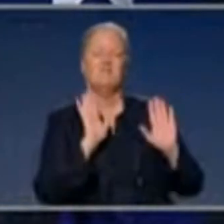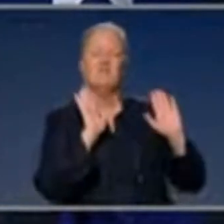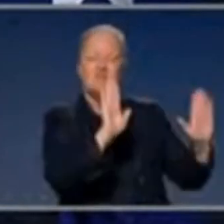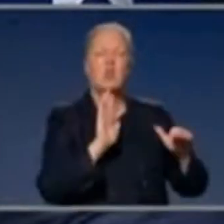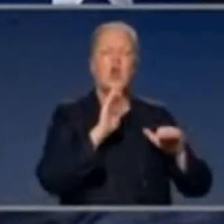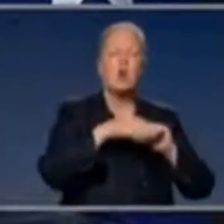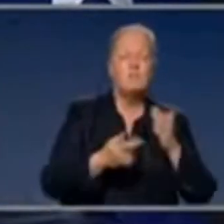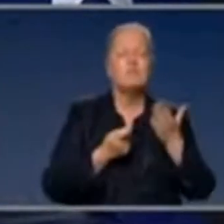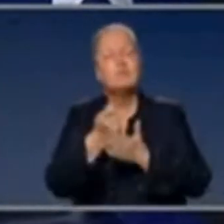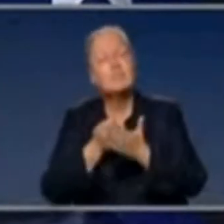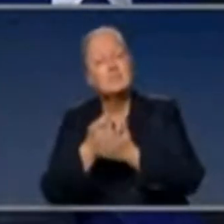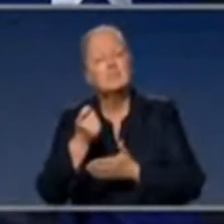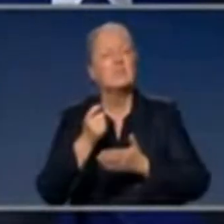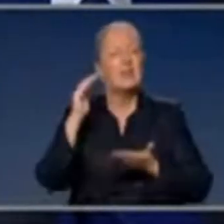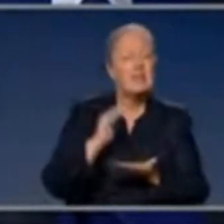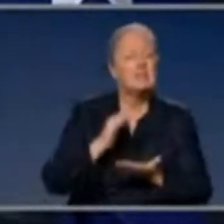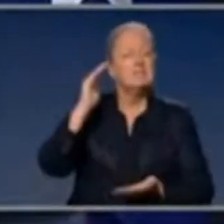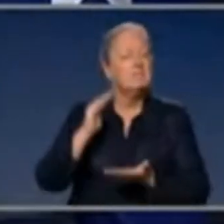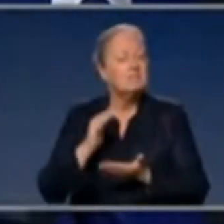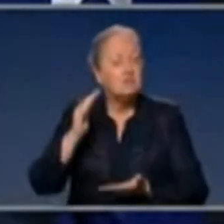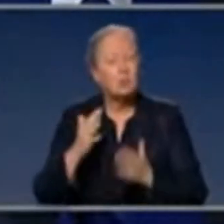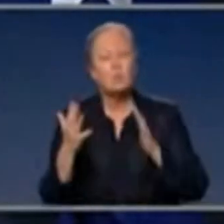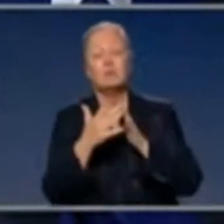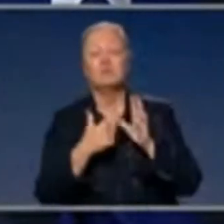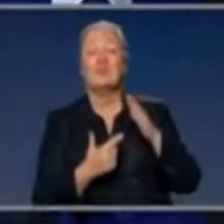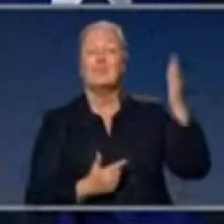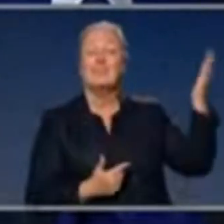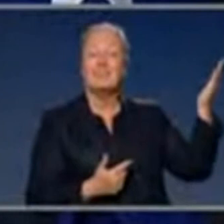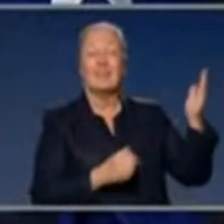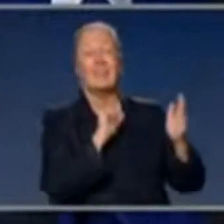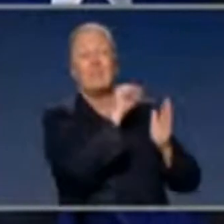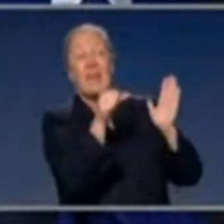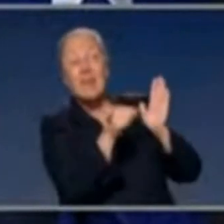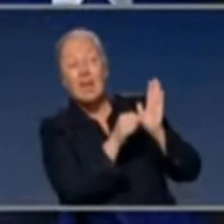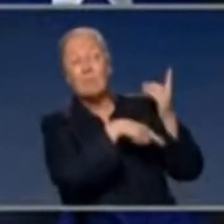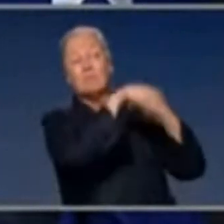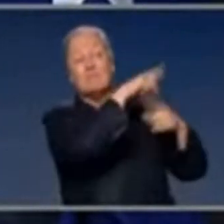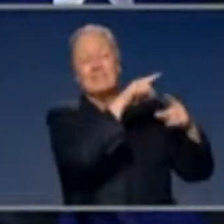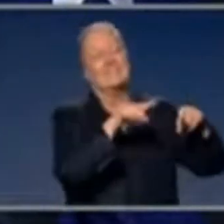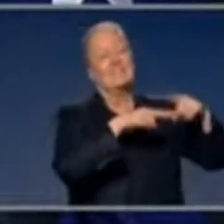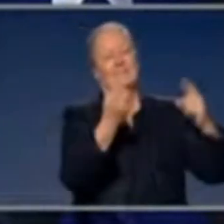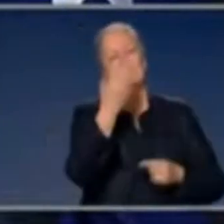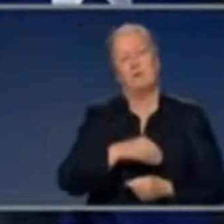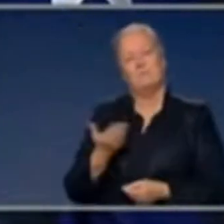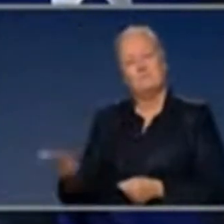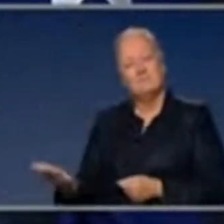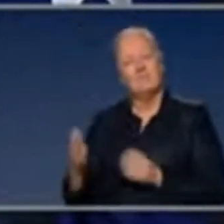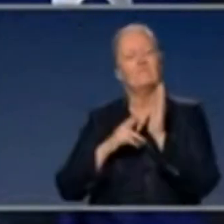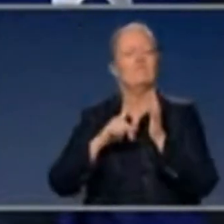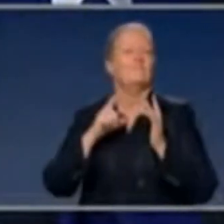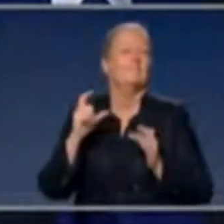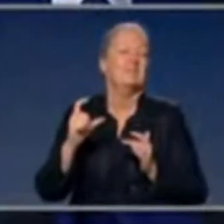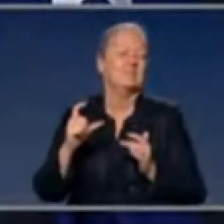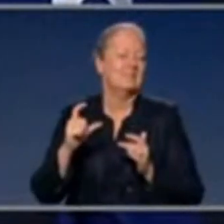territory. And you go to Western Australia at the moment, it's a very different economic scene to what's happening in Victoria. And so I think with